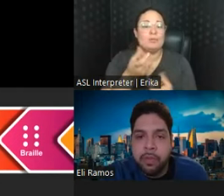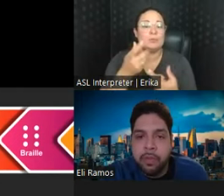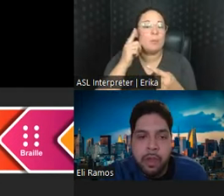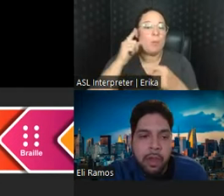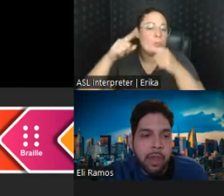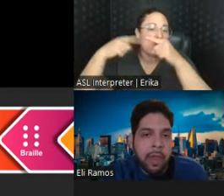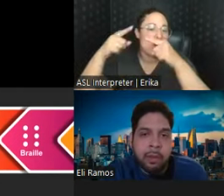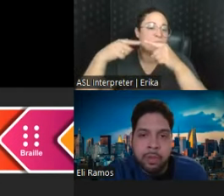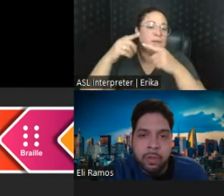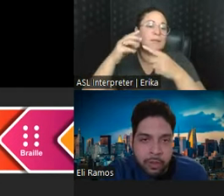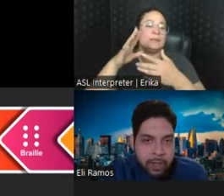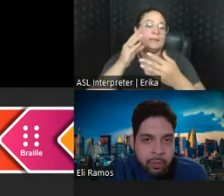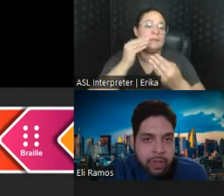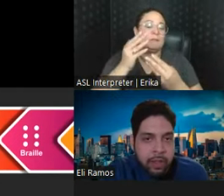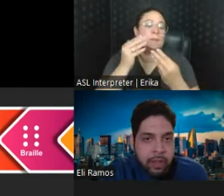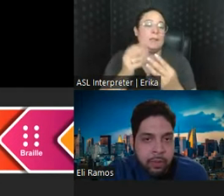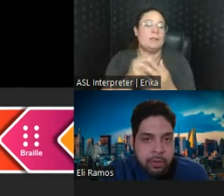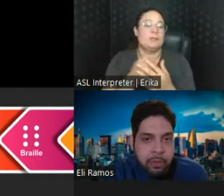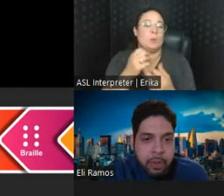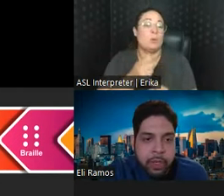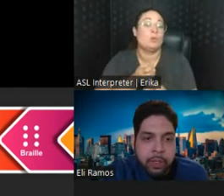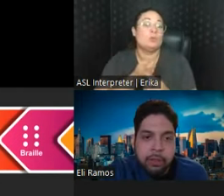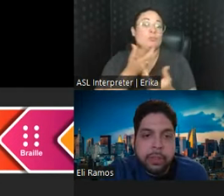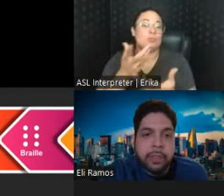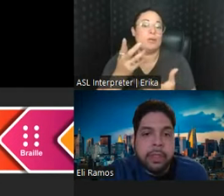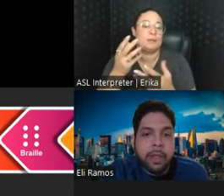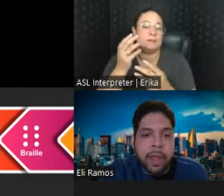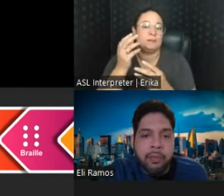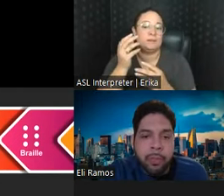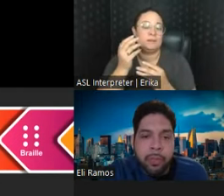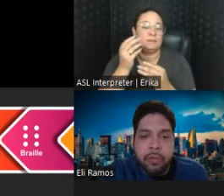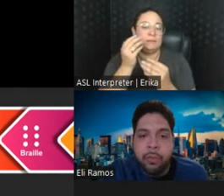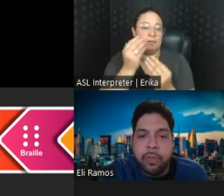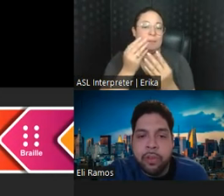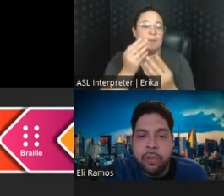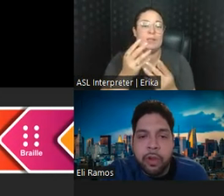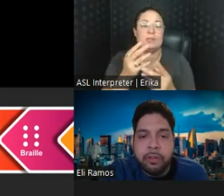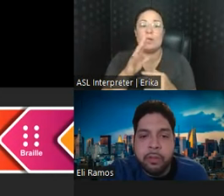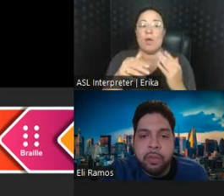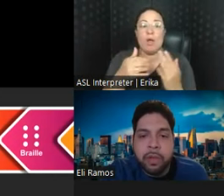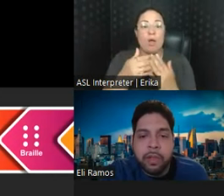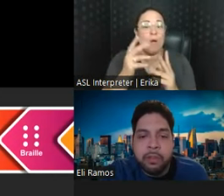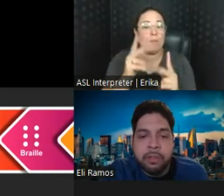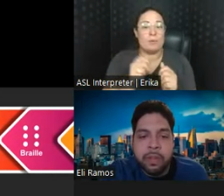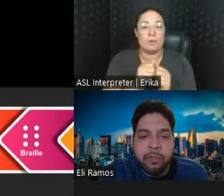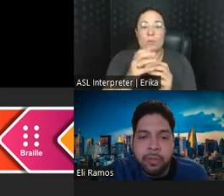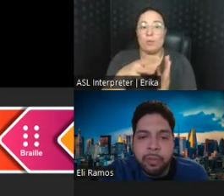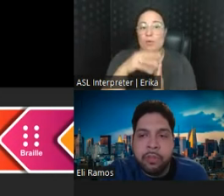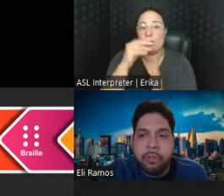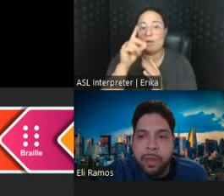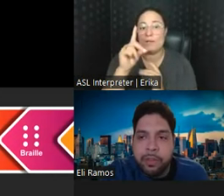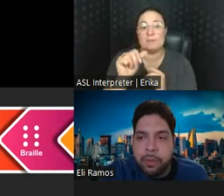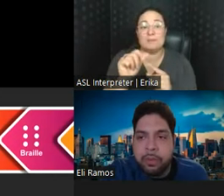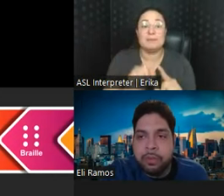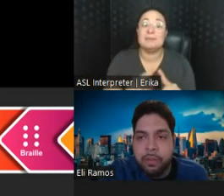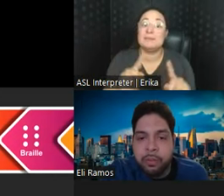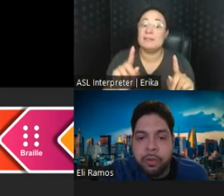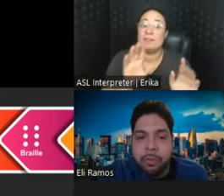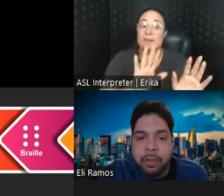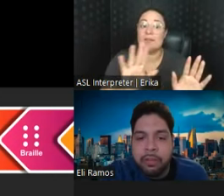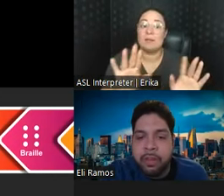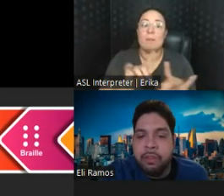information. And much like with any other disability, every person with a learning disability is different, but especially with